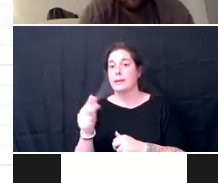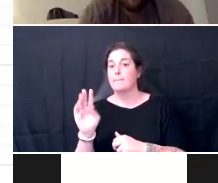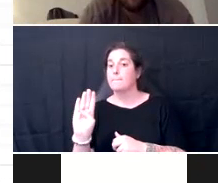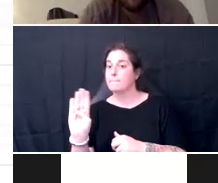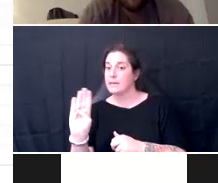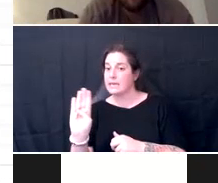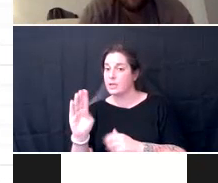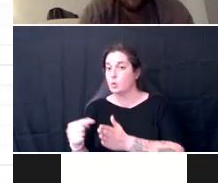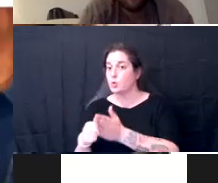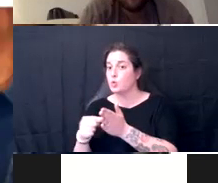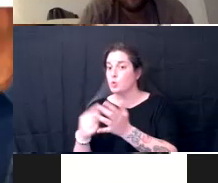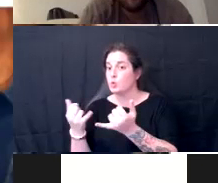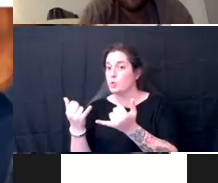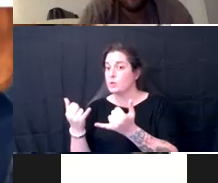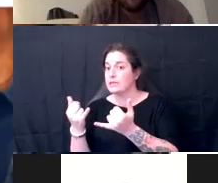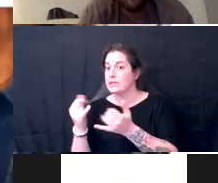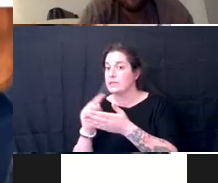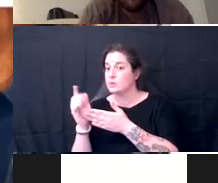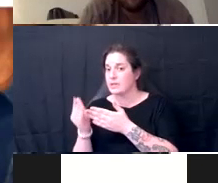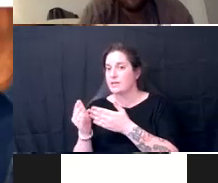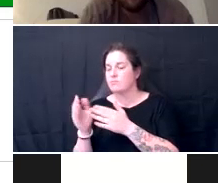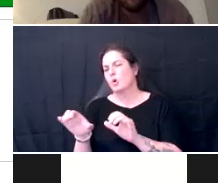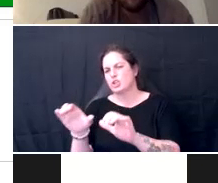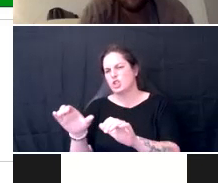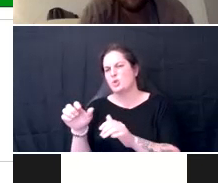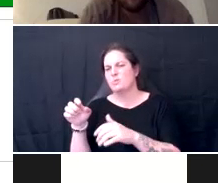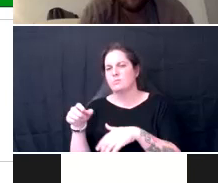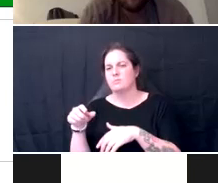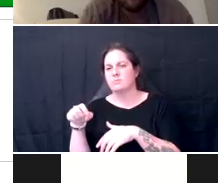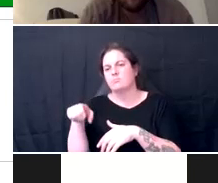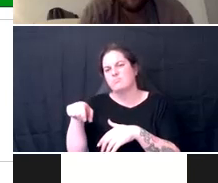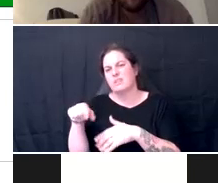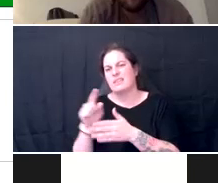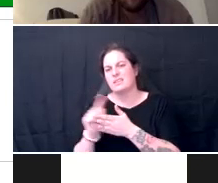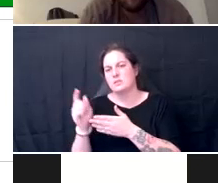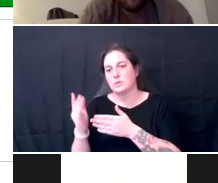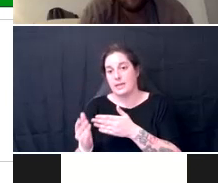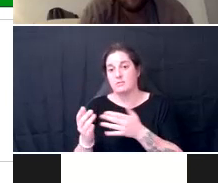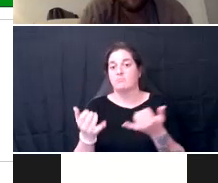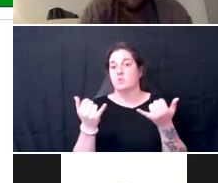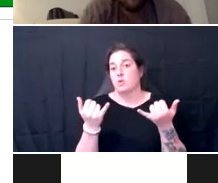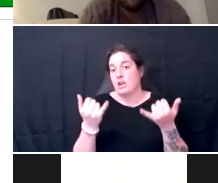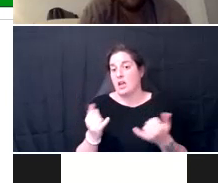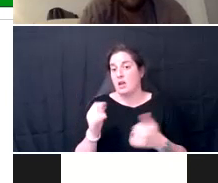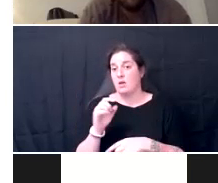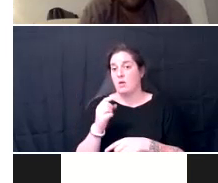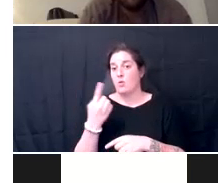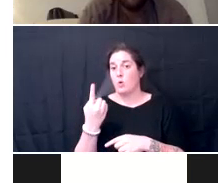All right. So that takes care of our look at 1D motion.